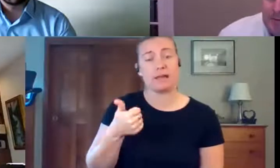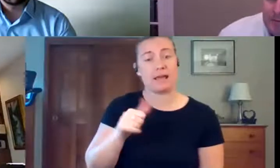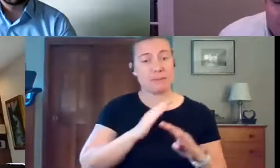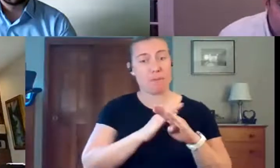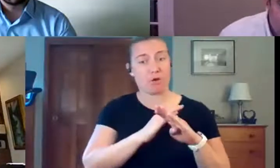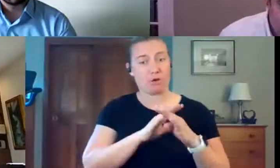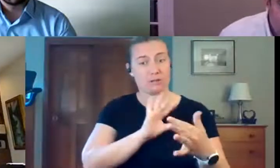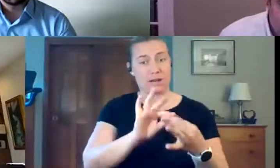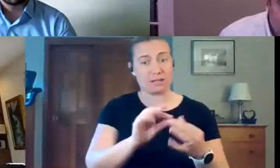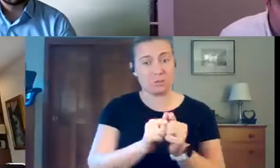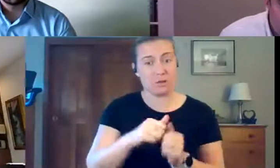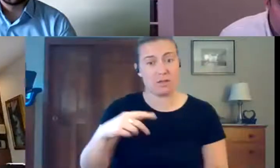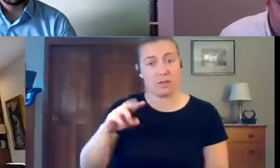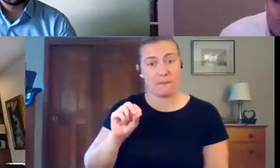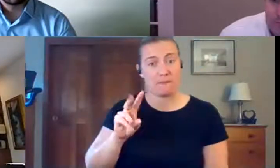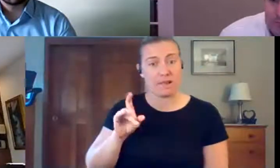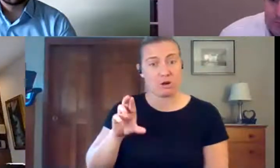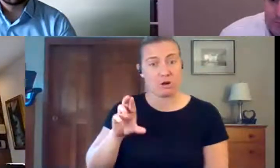providers? So